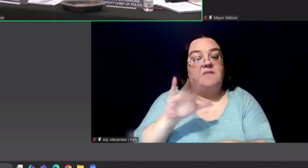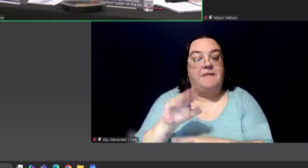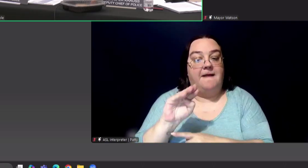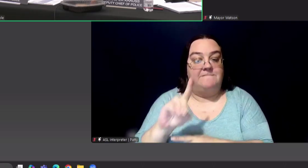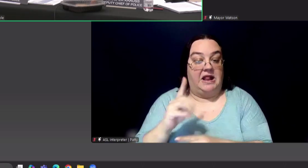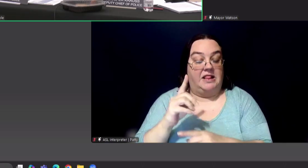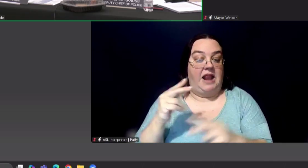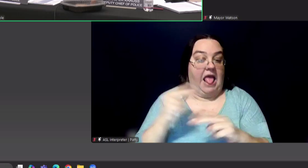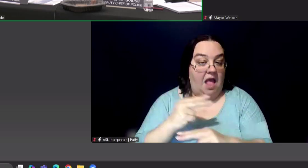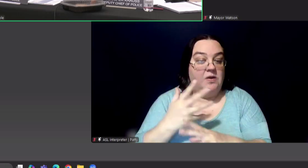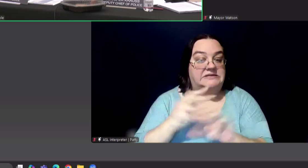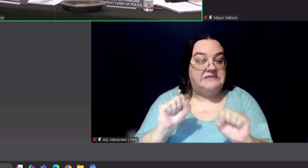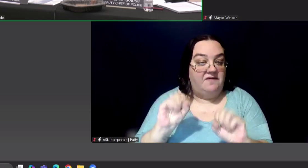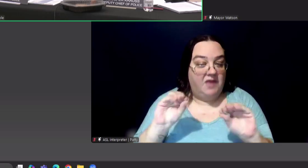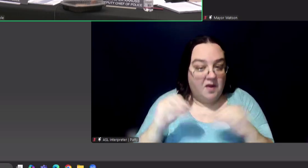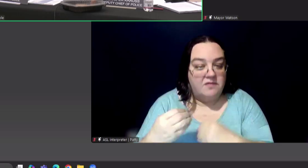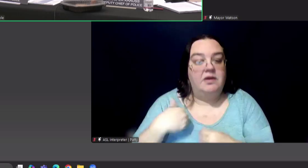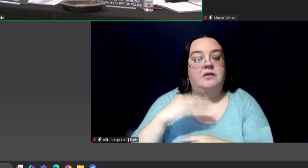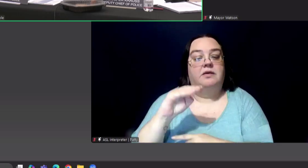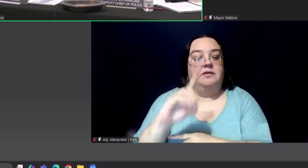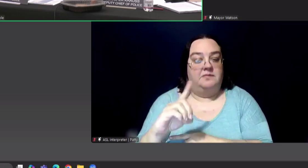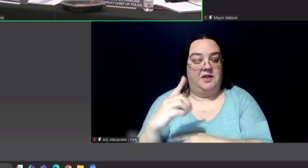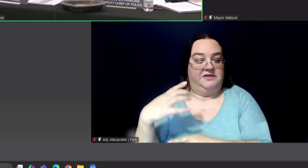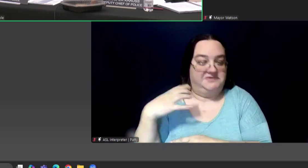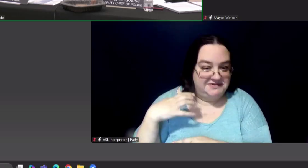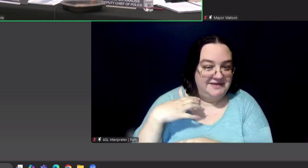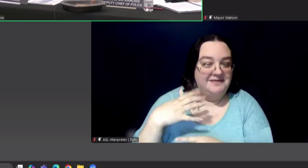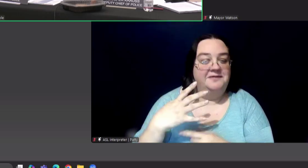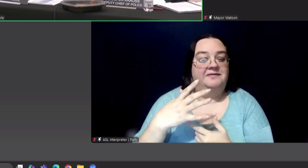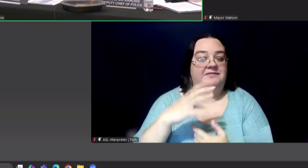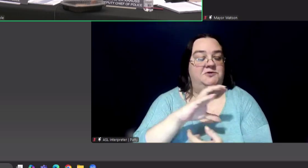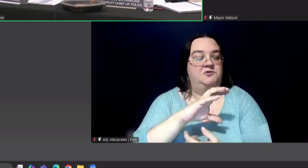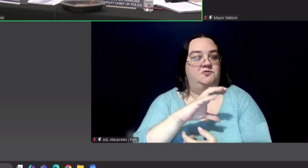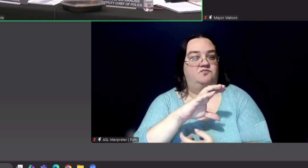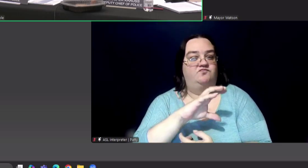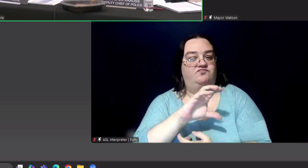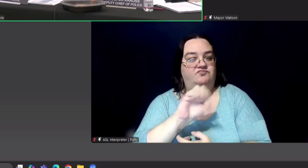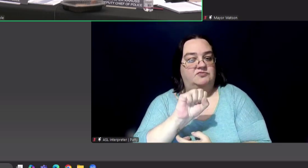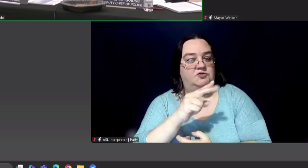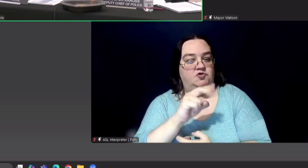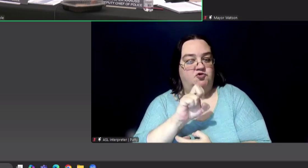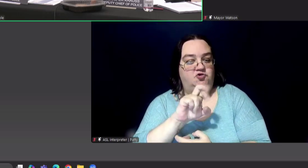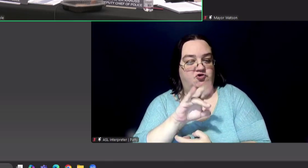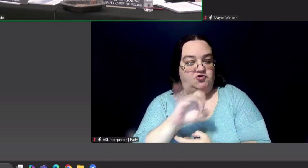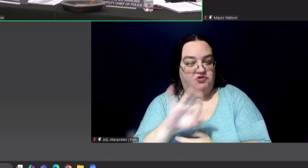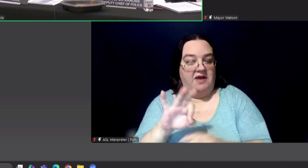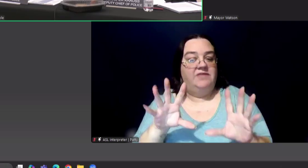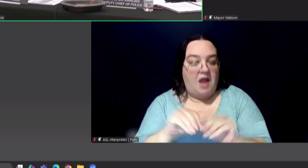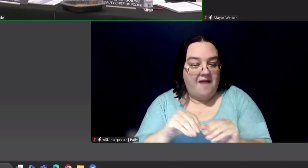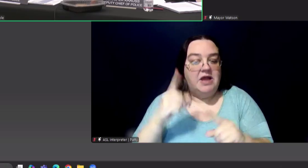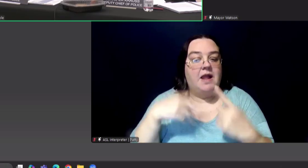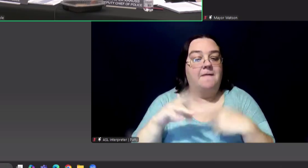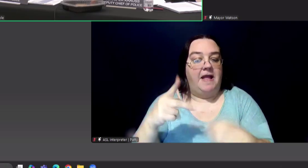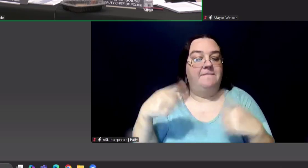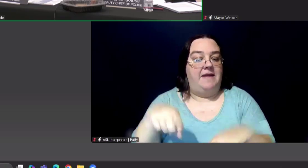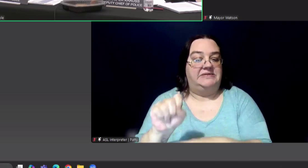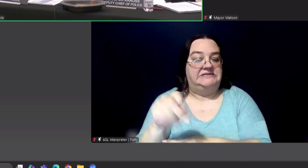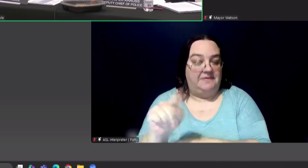we've got the Maryland Chiefs and Sheriffs Conference coming up in September, and the mayor has graciously accepted our invitation to come